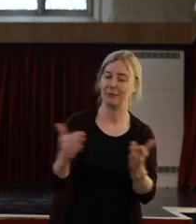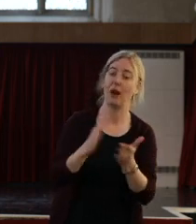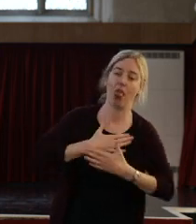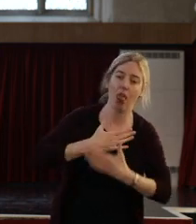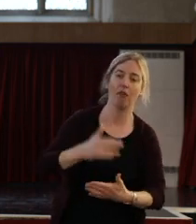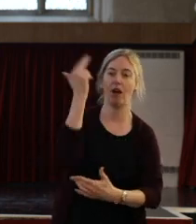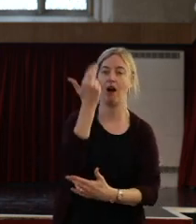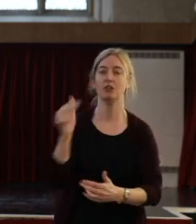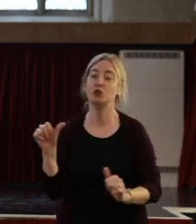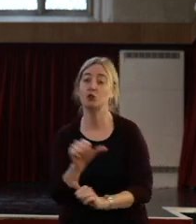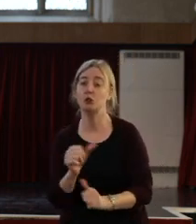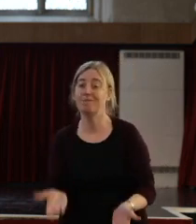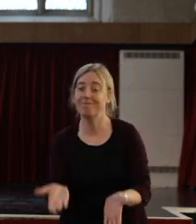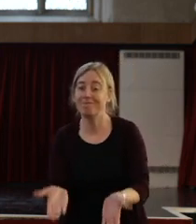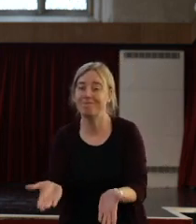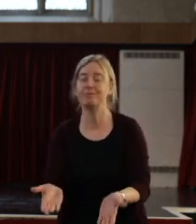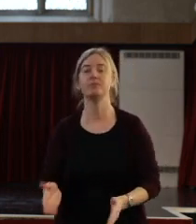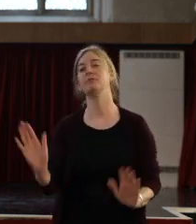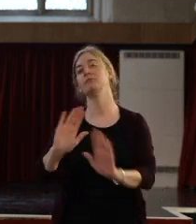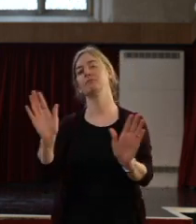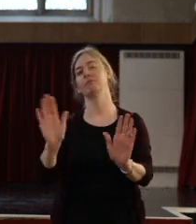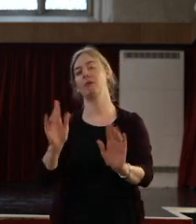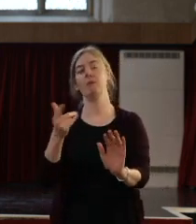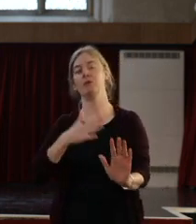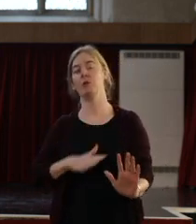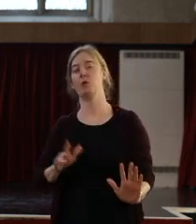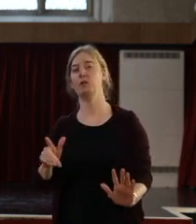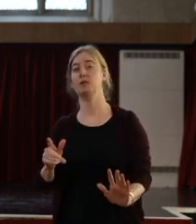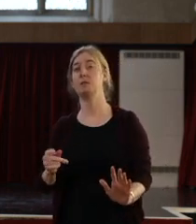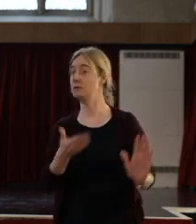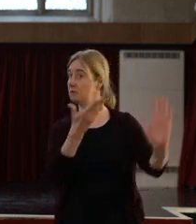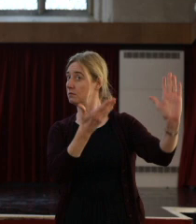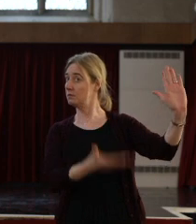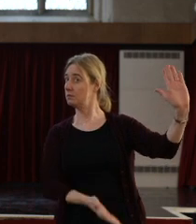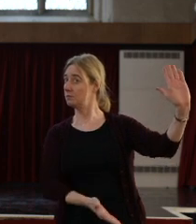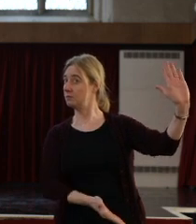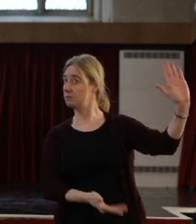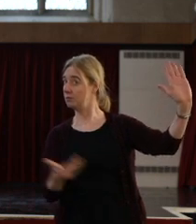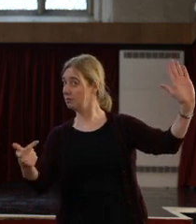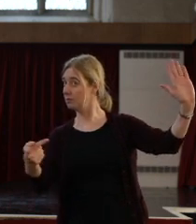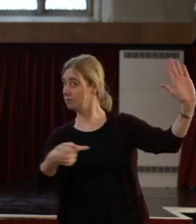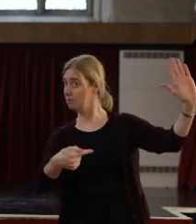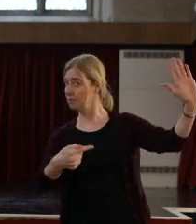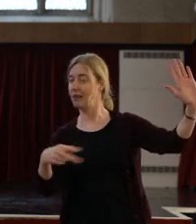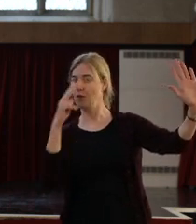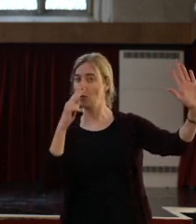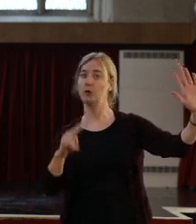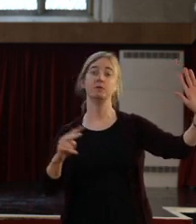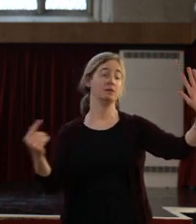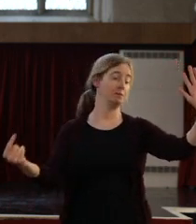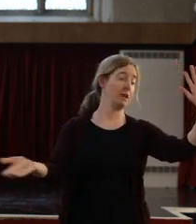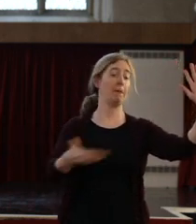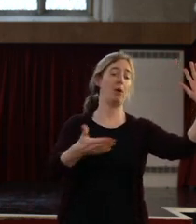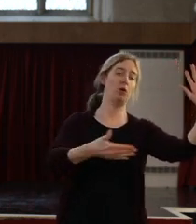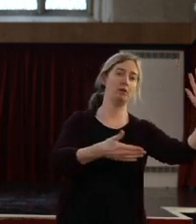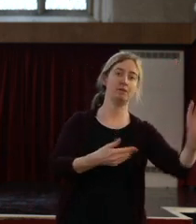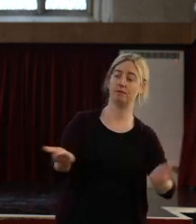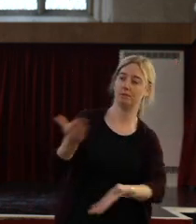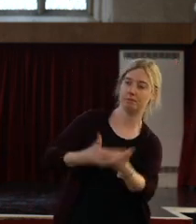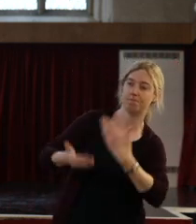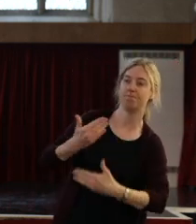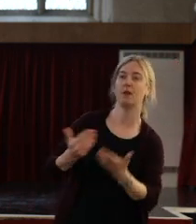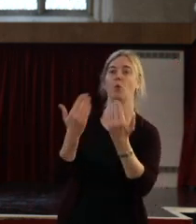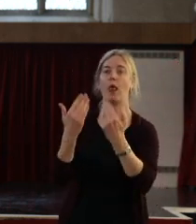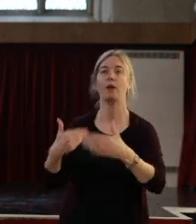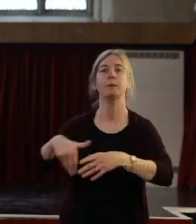the arts, darling, because that's a great way to alienate people. What you do, I think, is set up a stall and say, if you're interested, this is how you can get into it. And within